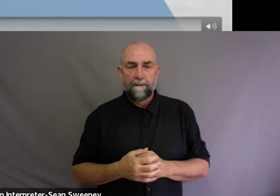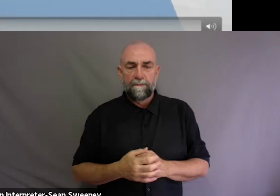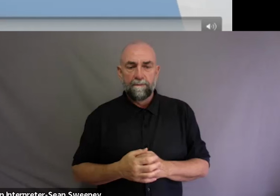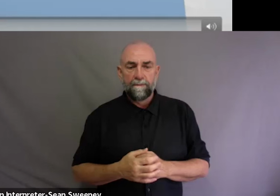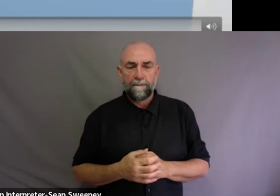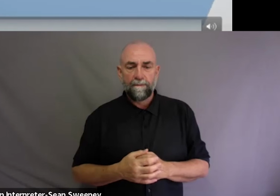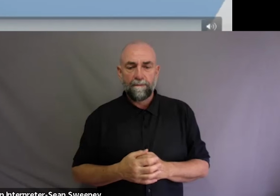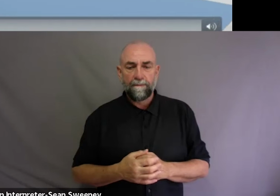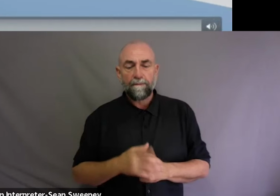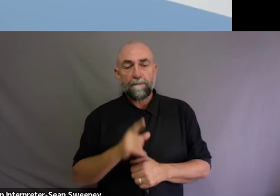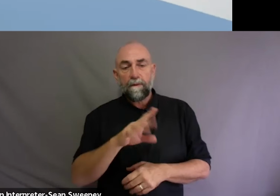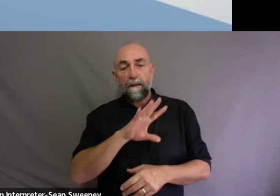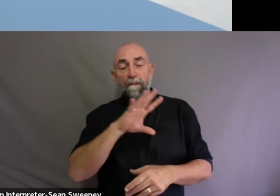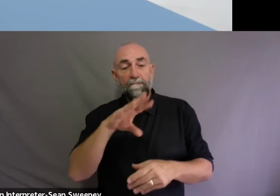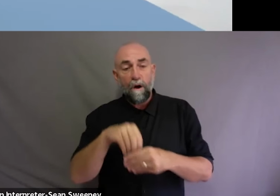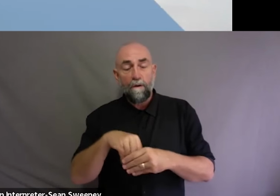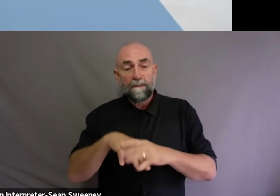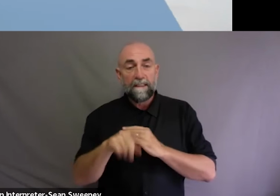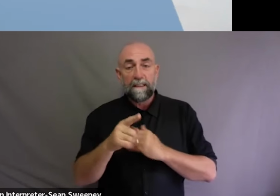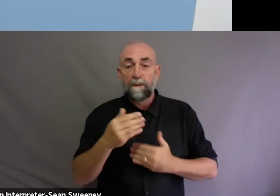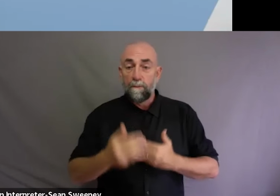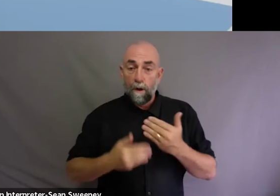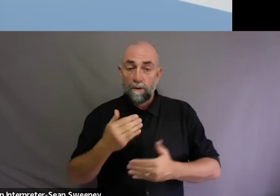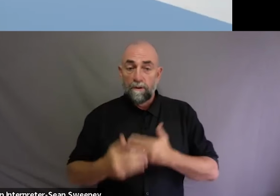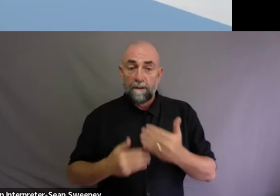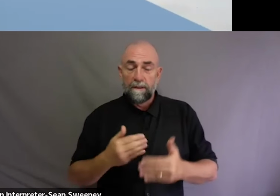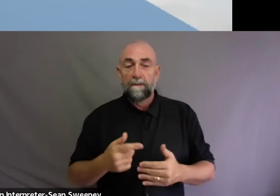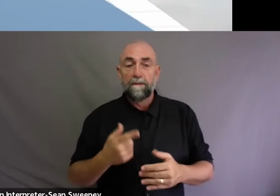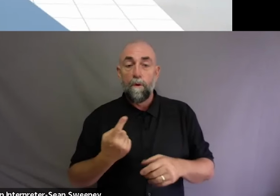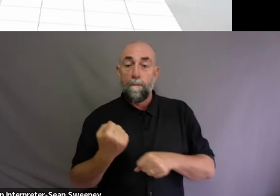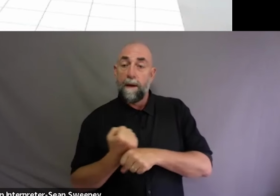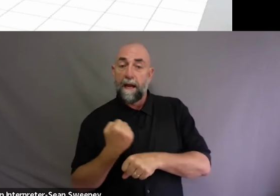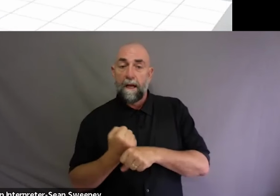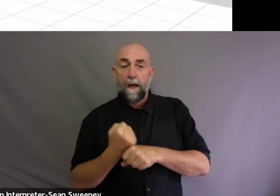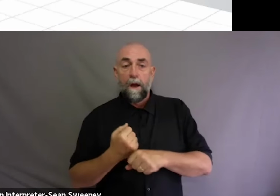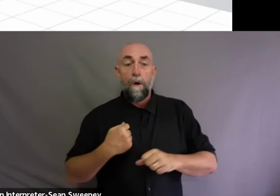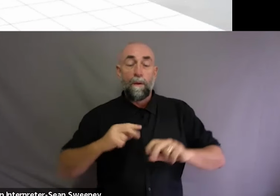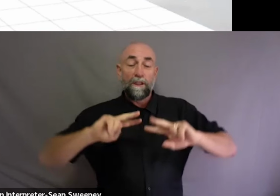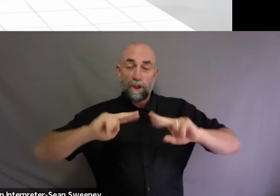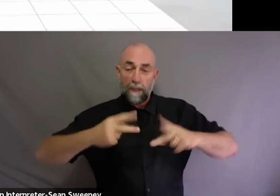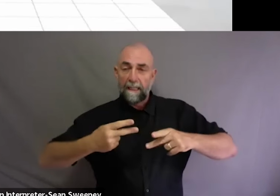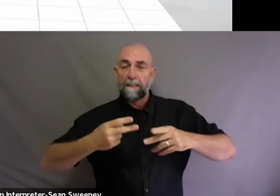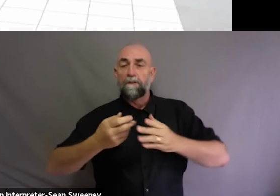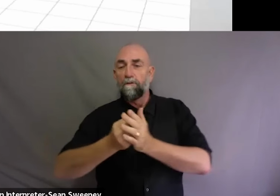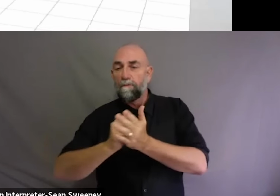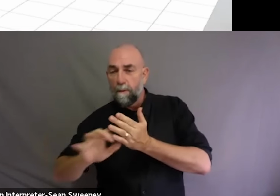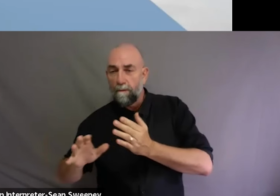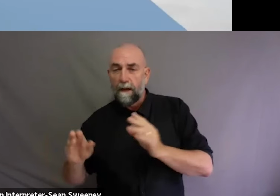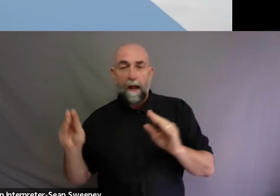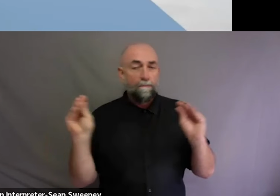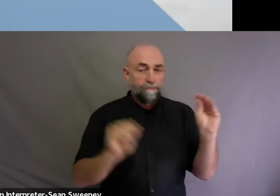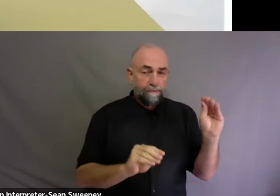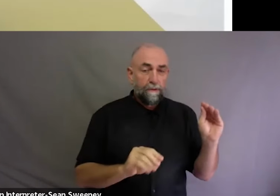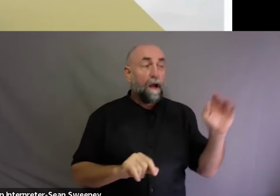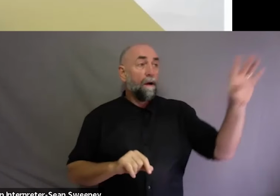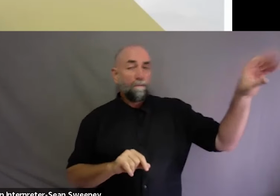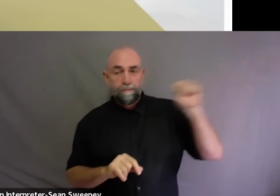within the process of creating it, we actually got rid of and changed a model quite a bit with Michaela. Michaela made lots of creative choices there.